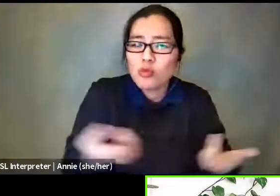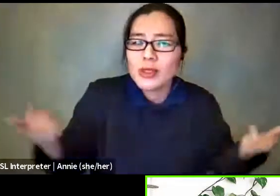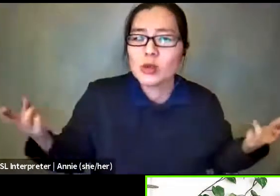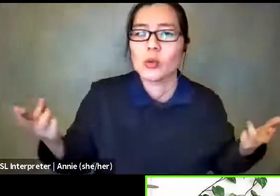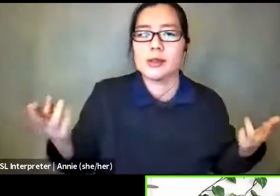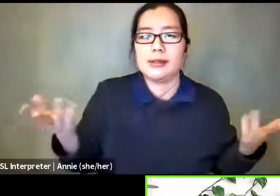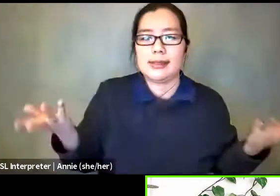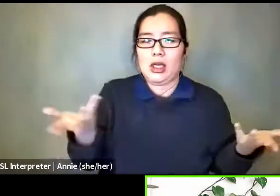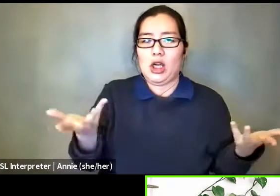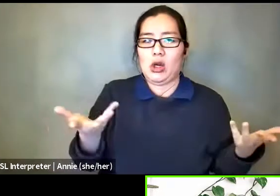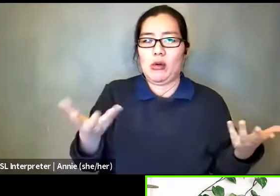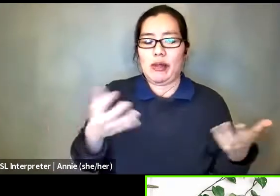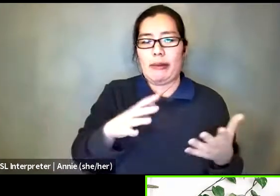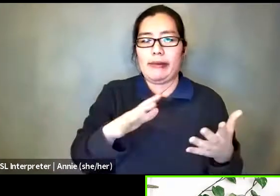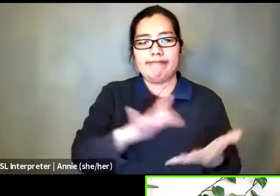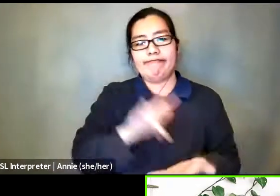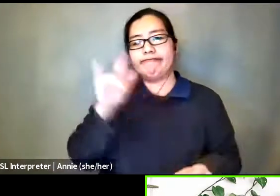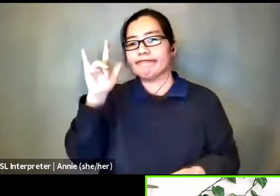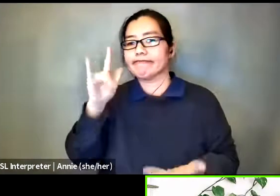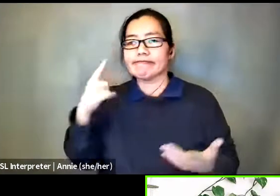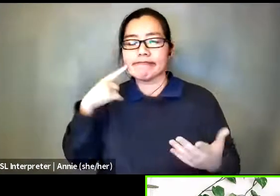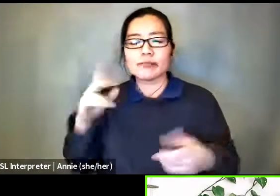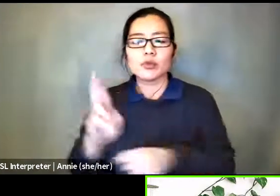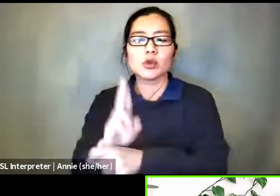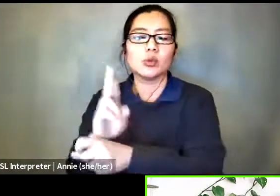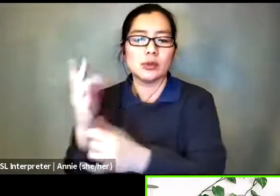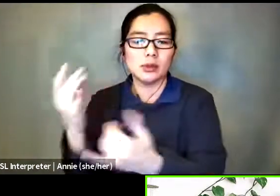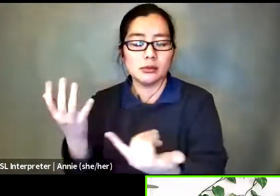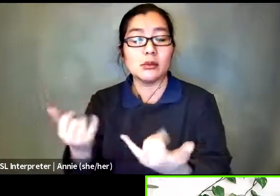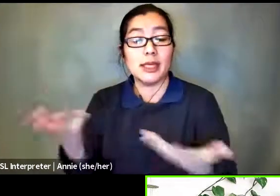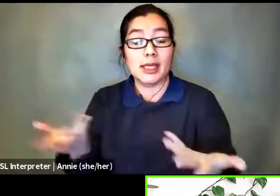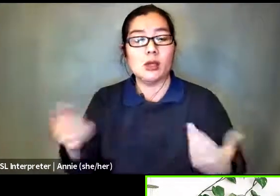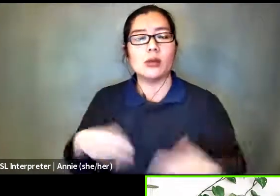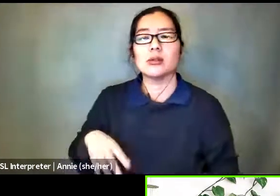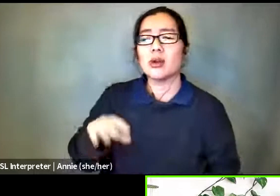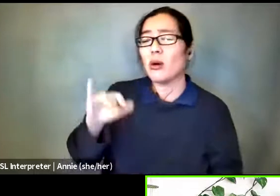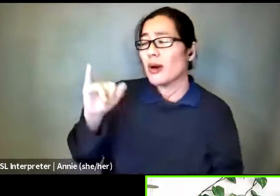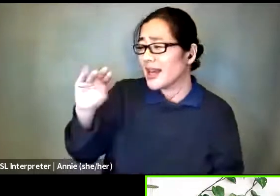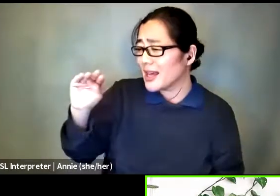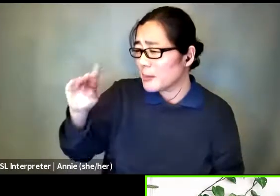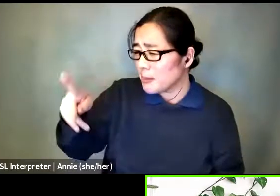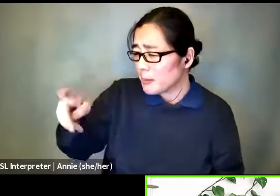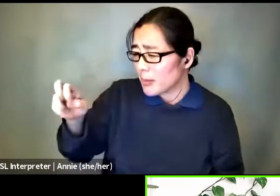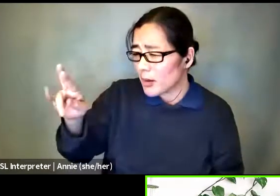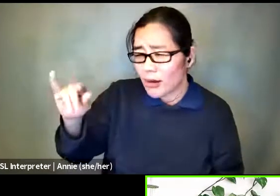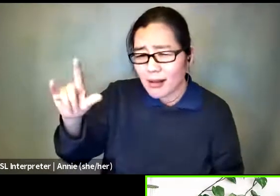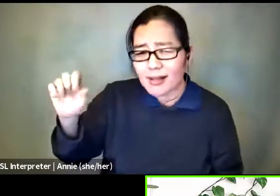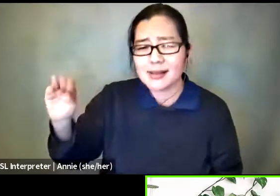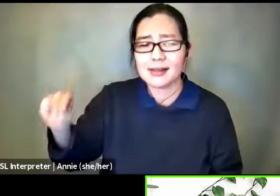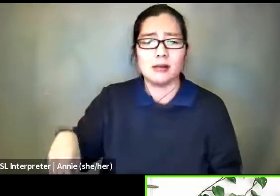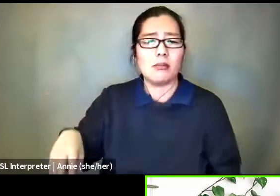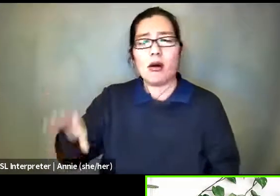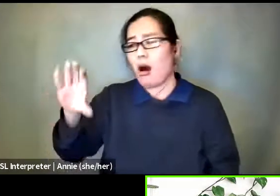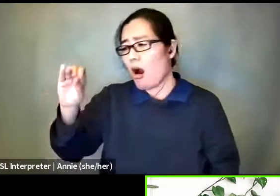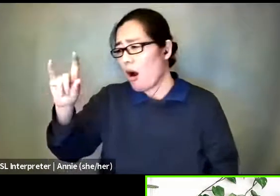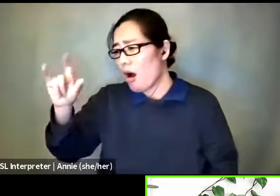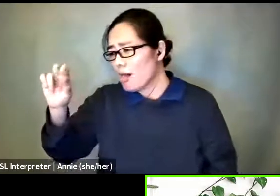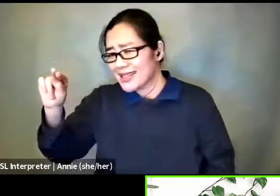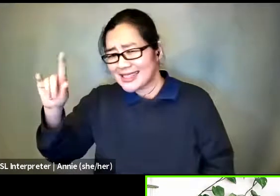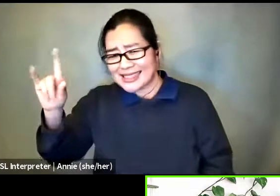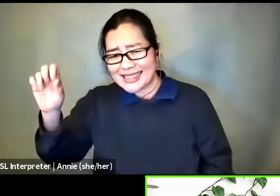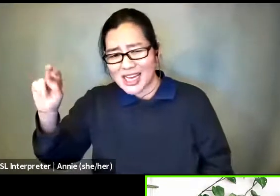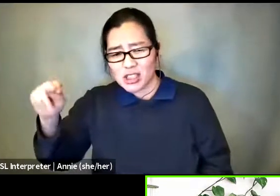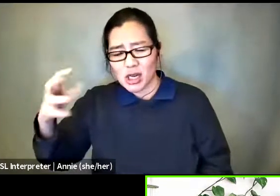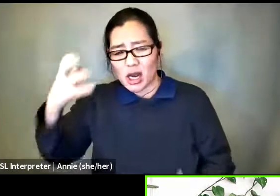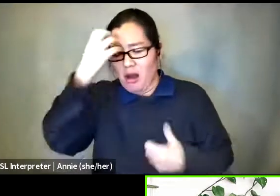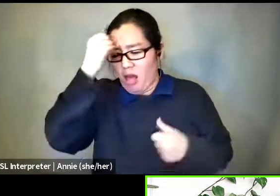here. So there's multiple ways that imperialism and colonization have created the vast,